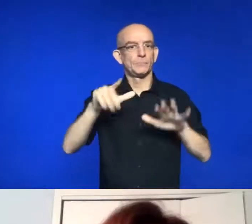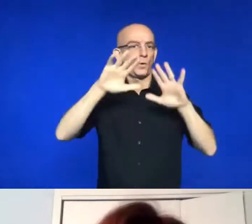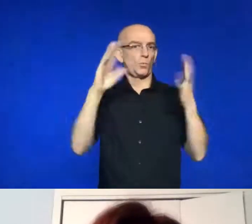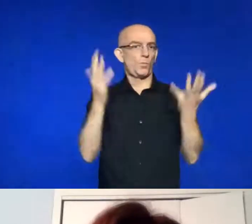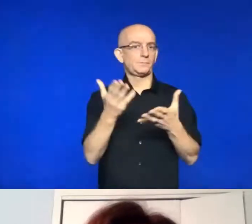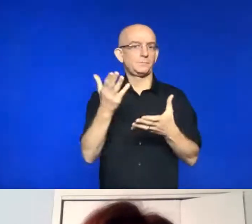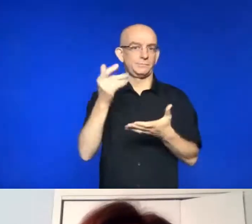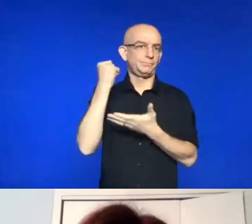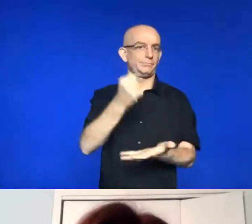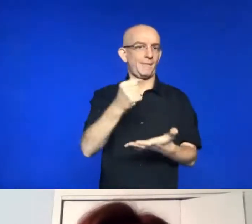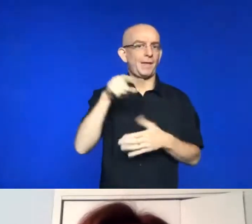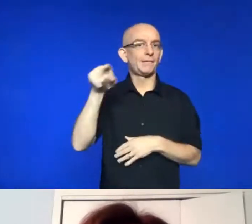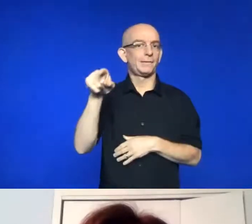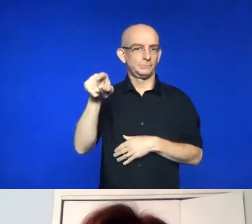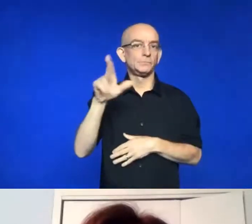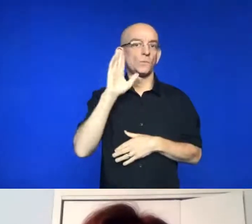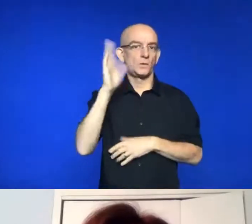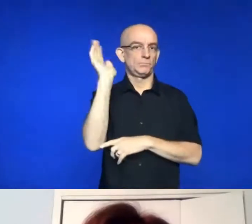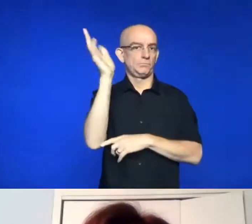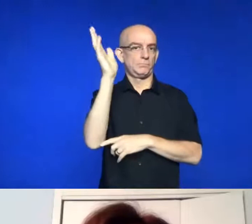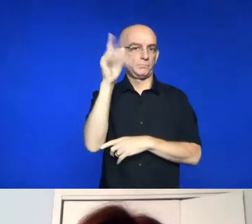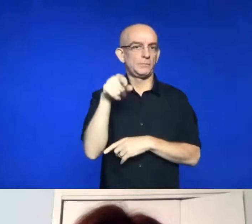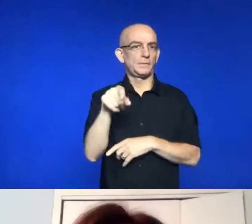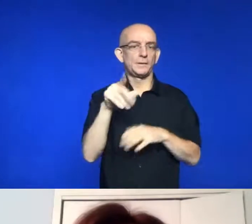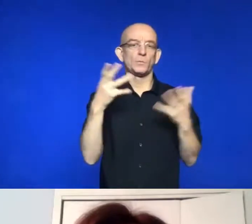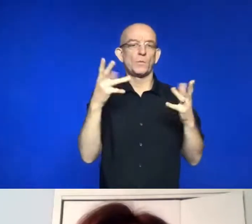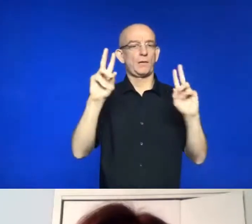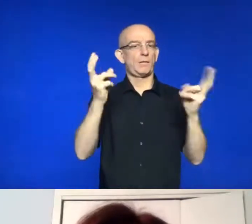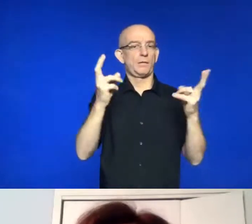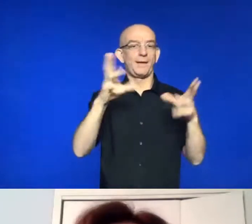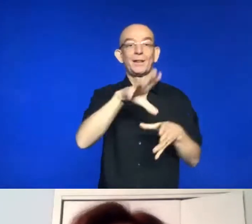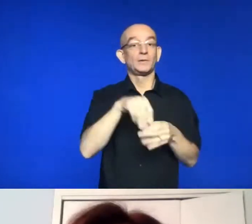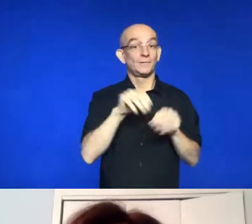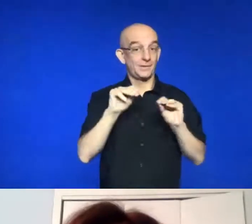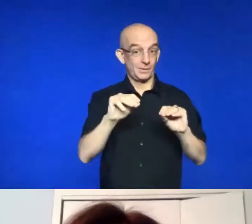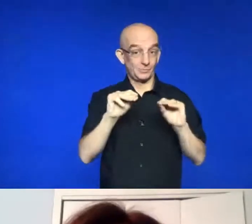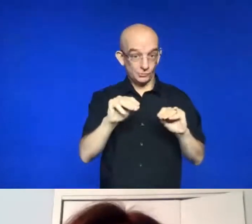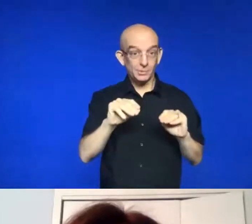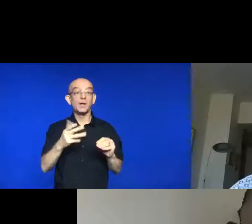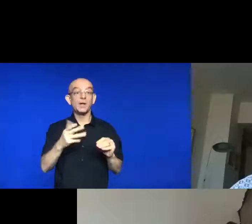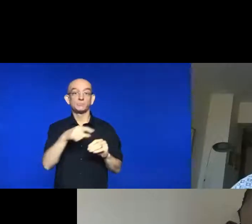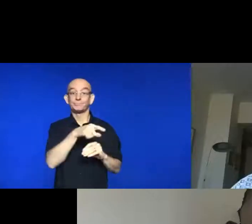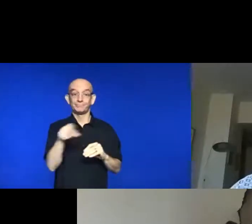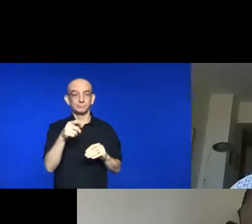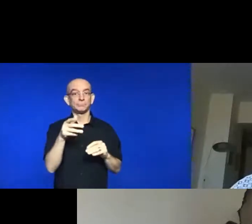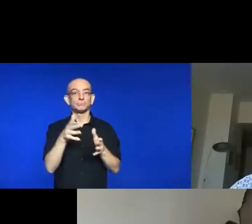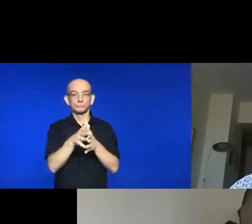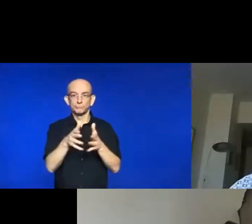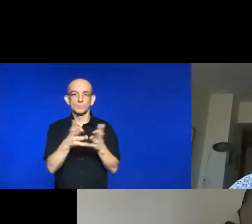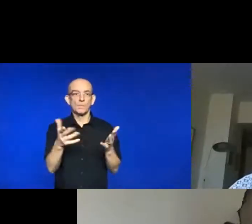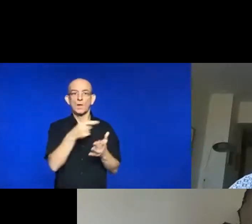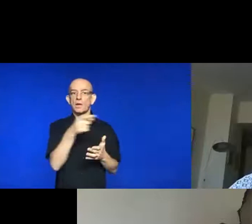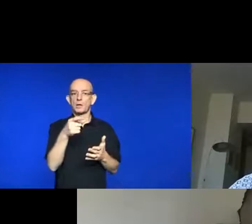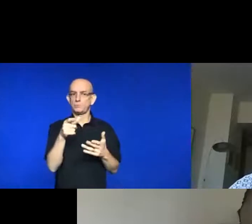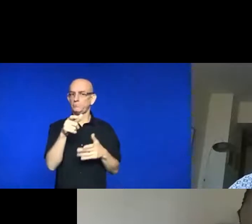probably within the next month. So just be on the lookout for that. So thank you so much, Asma, and back to you,